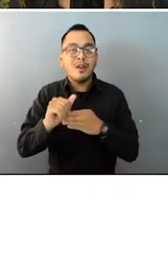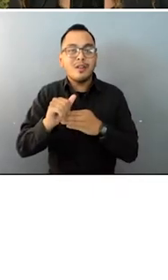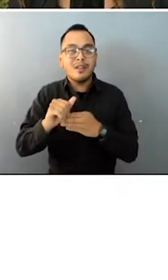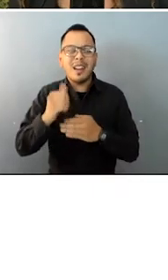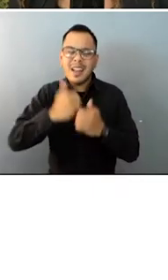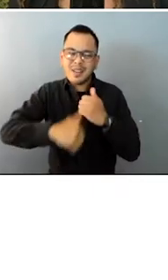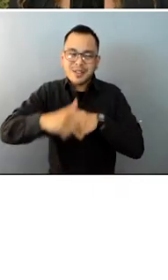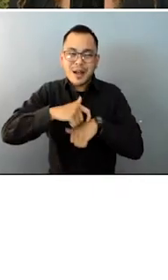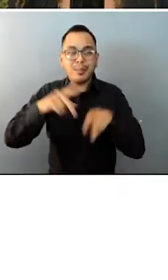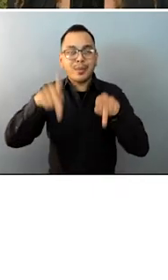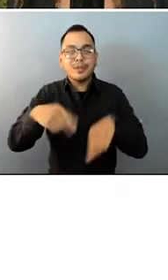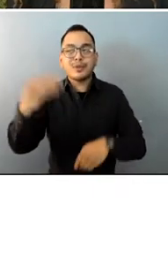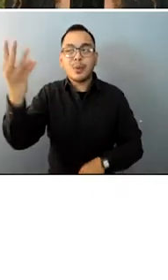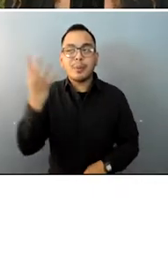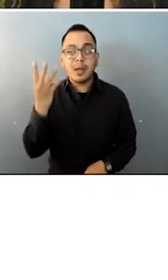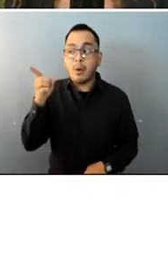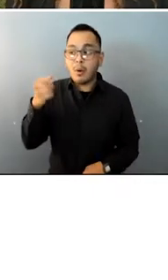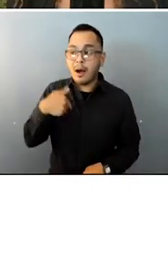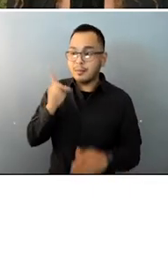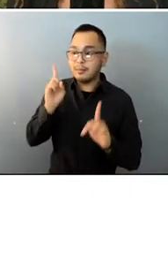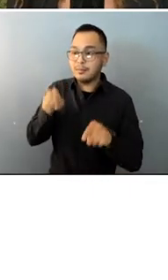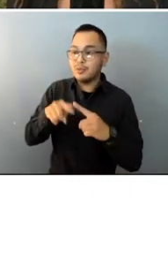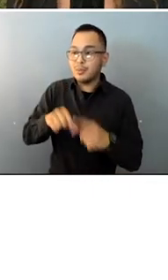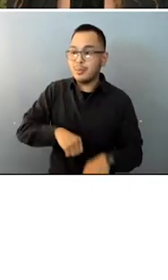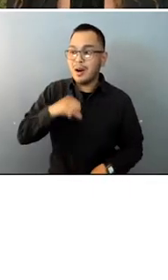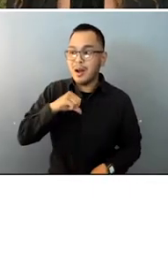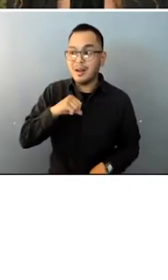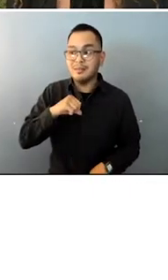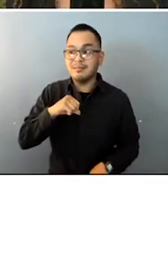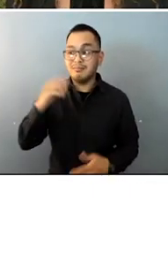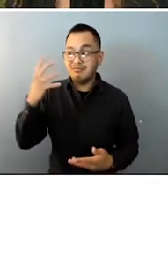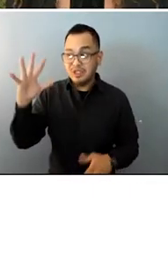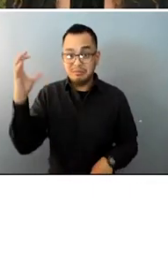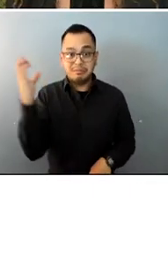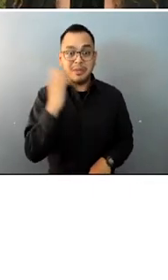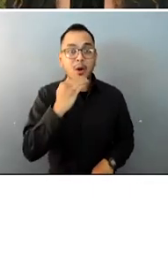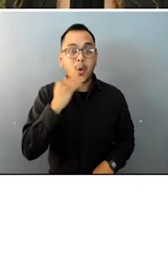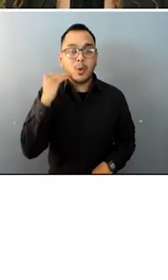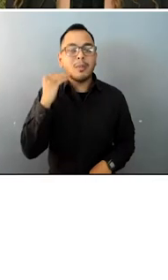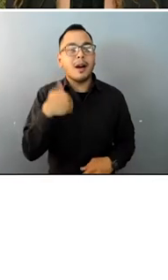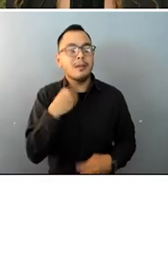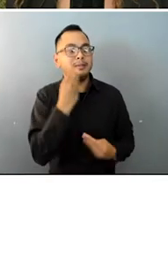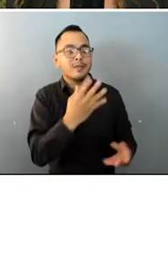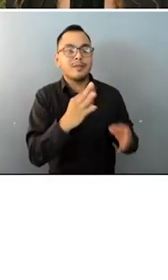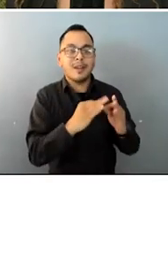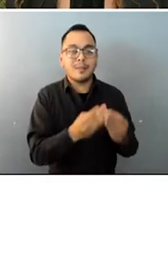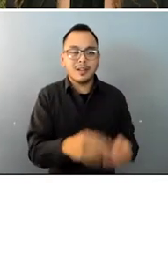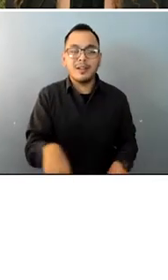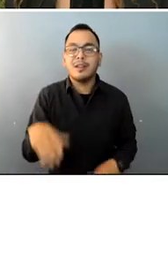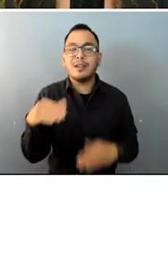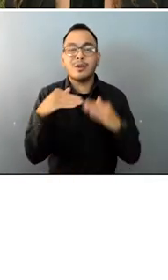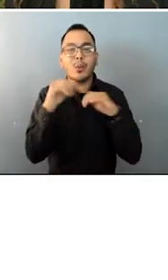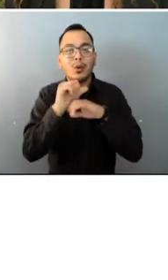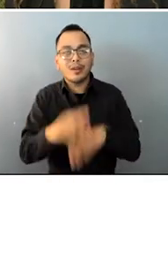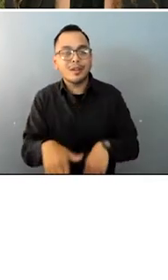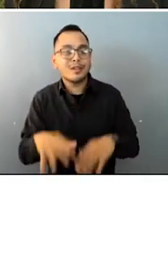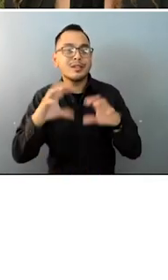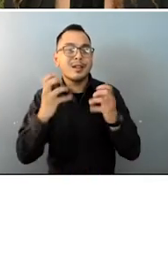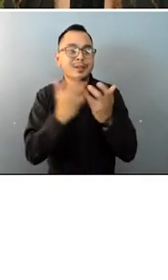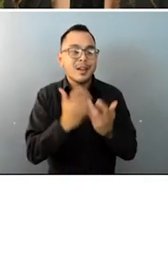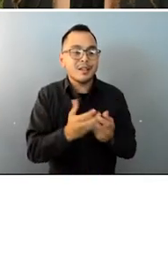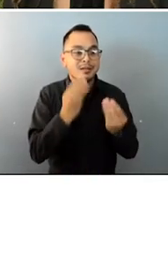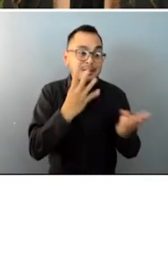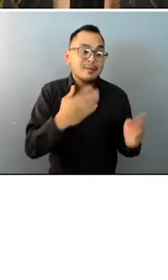came to Black Pride or community pride, and they came home and they told their family, they told their coworkers or their classmates or their